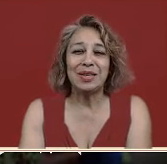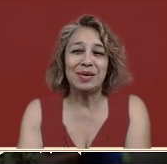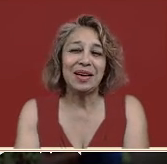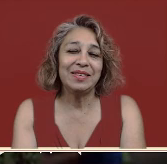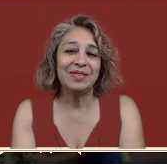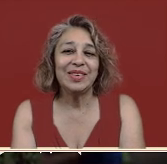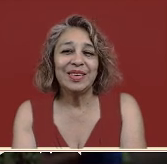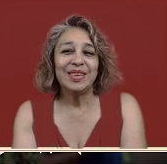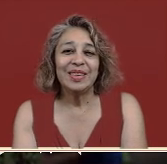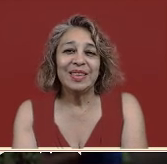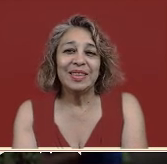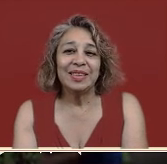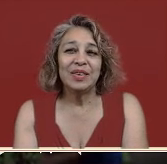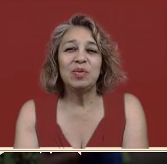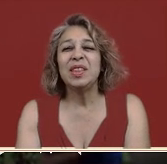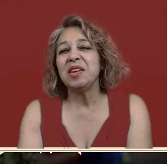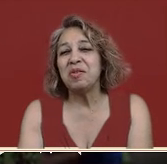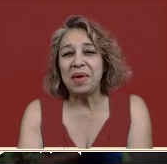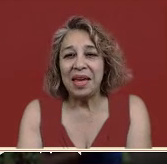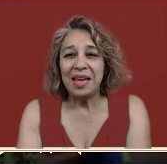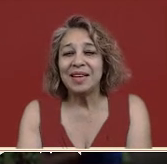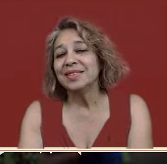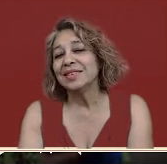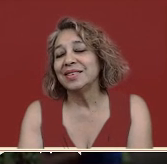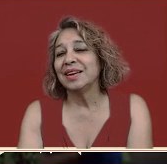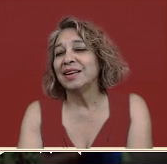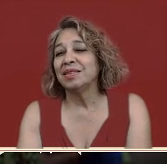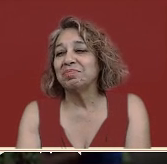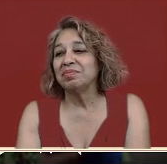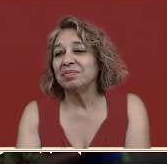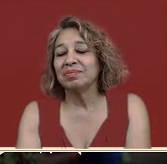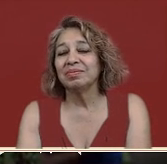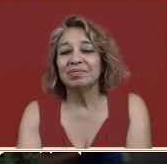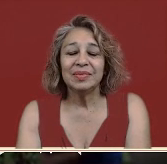you know, kind of within your means,